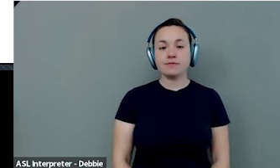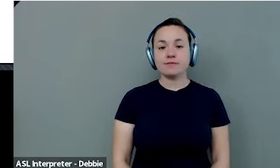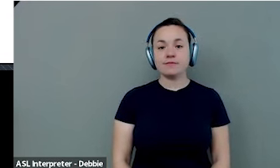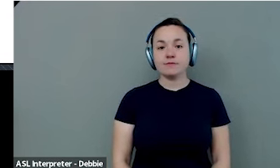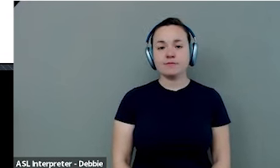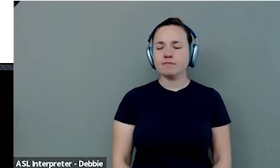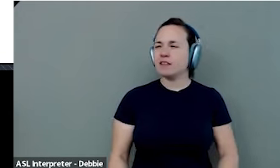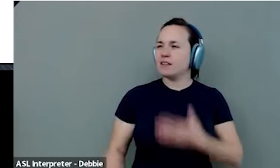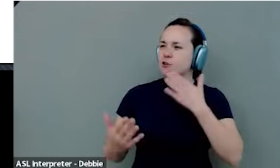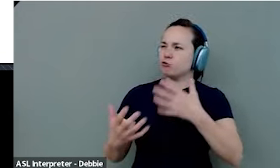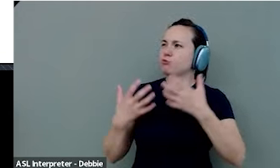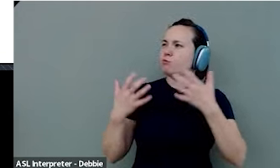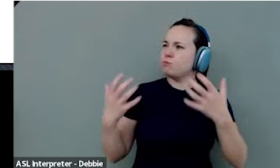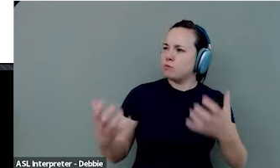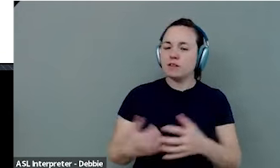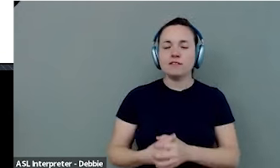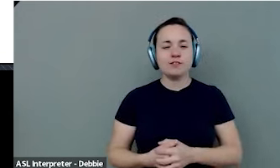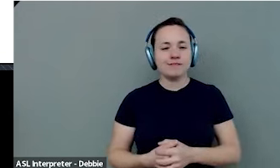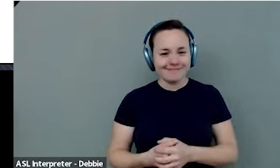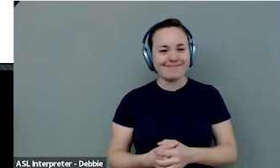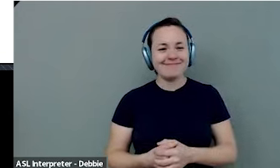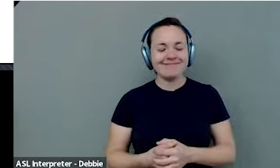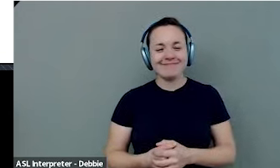Thank you so much. Yeah.